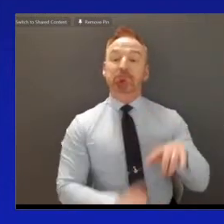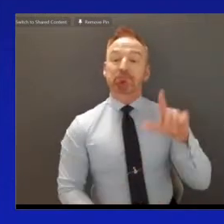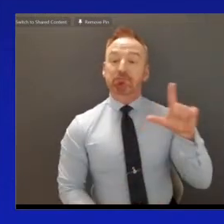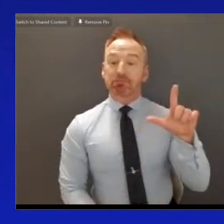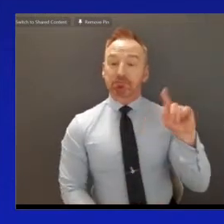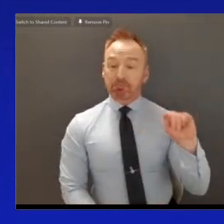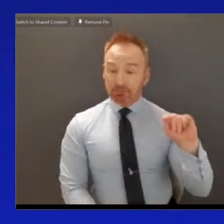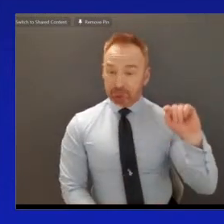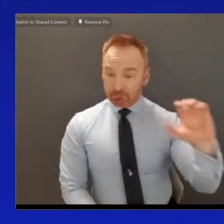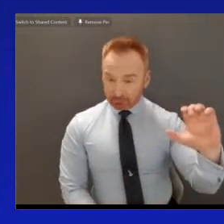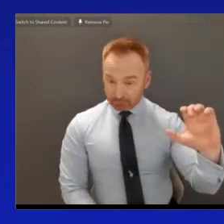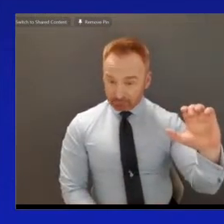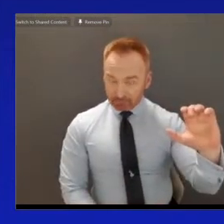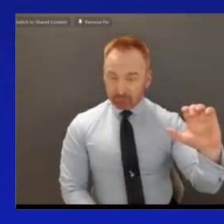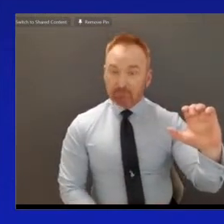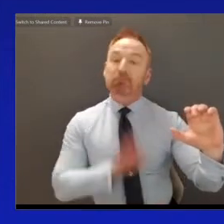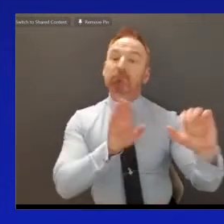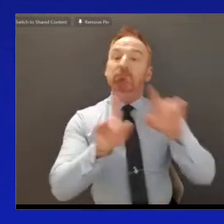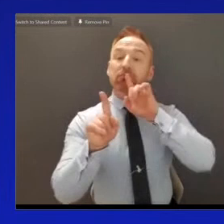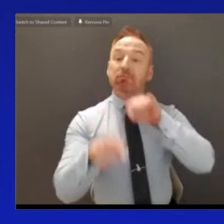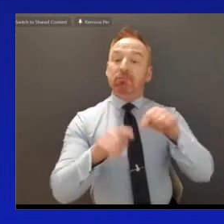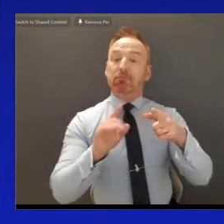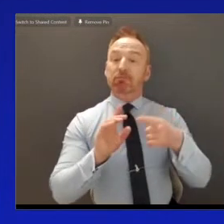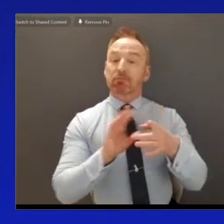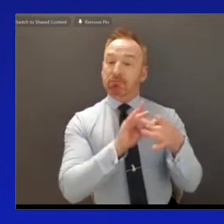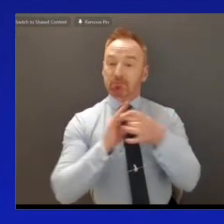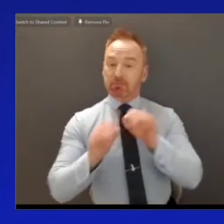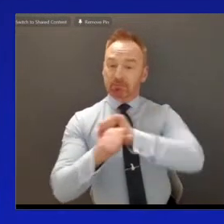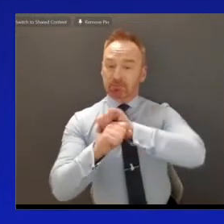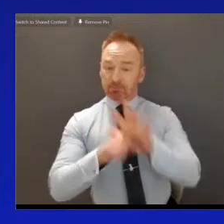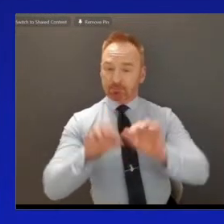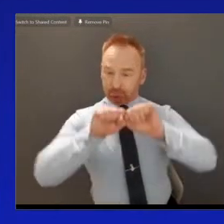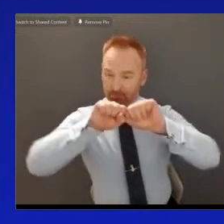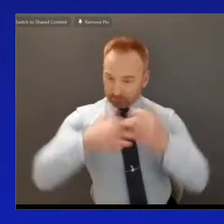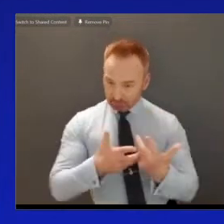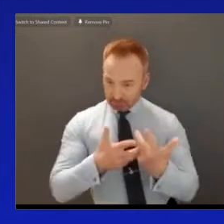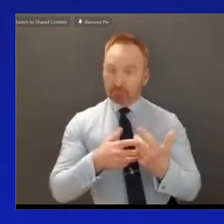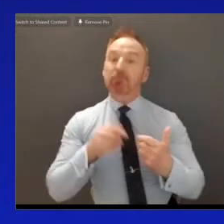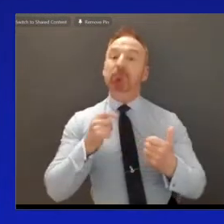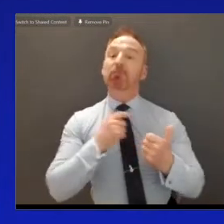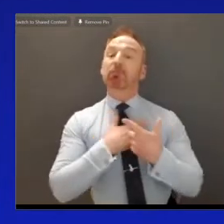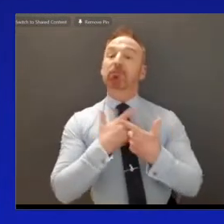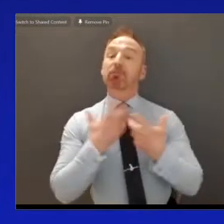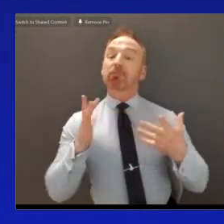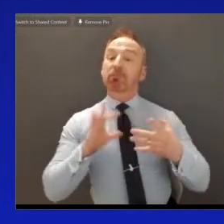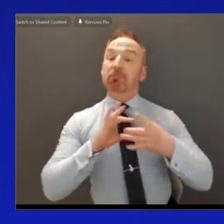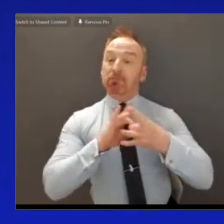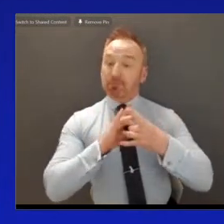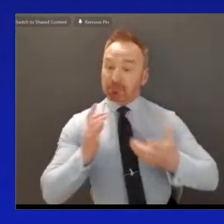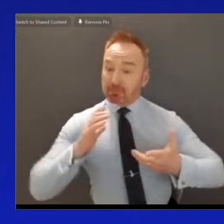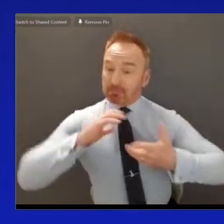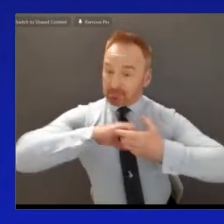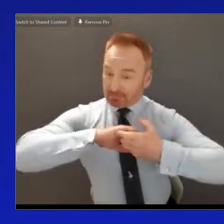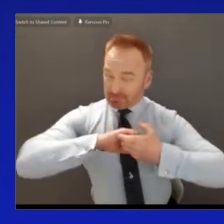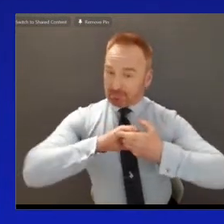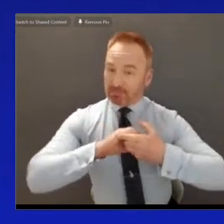the response to the pandemic, and we've built on that to provide credible information.